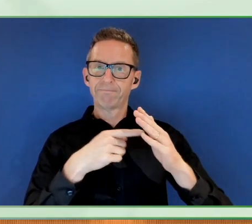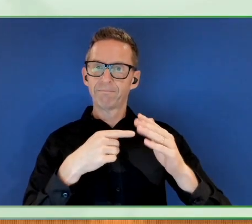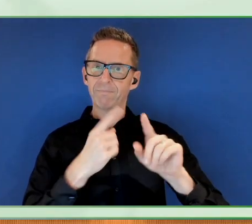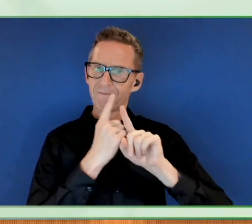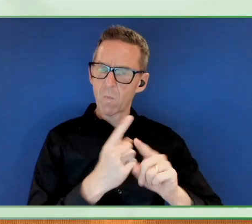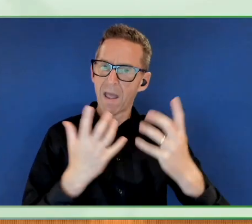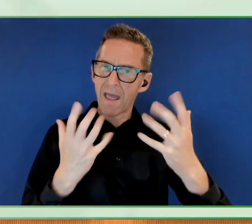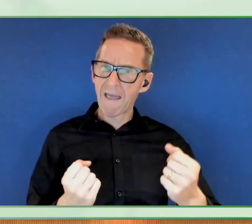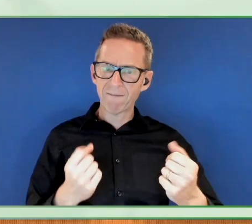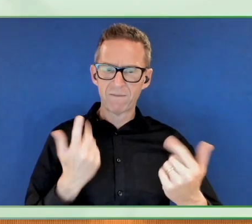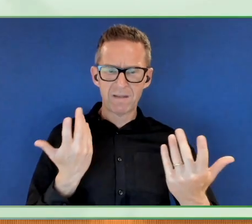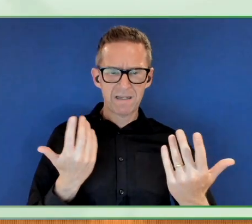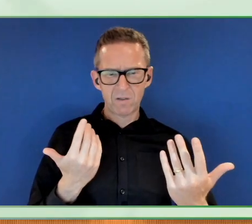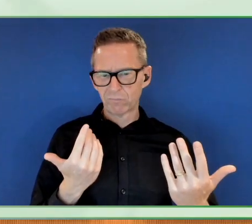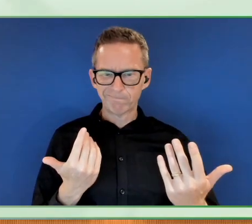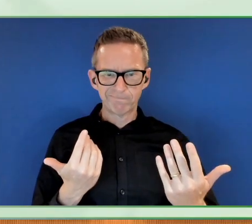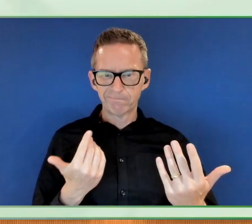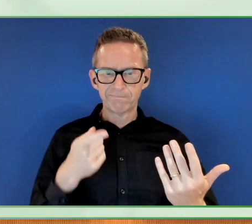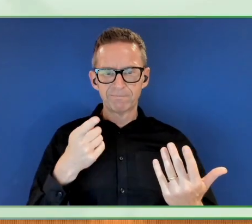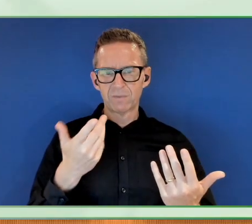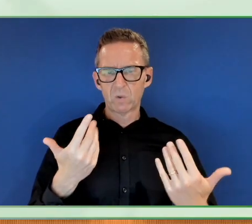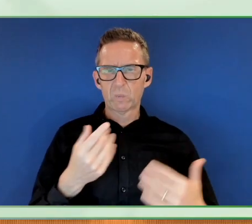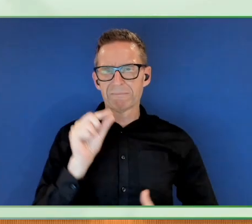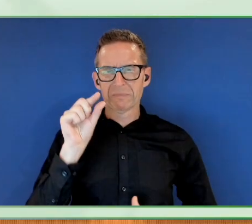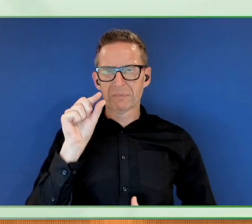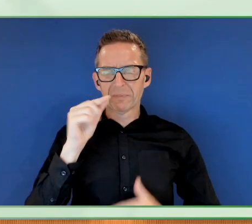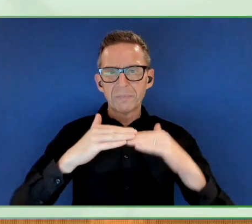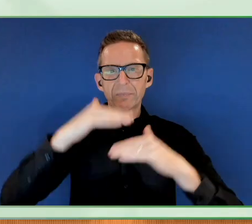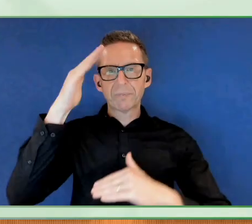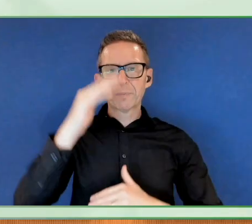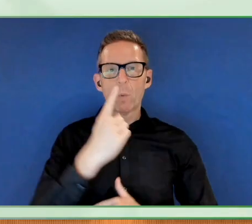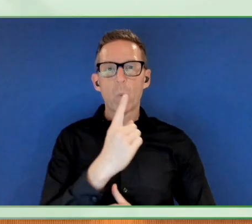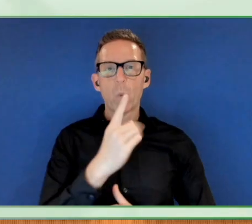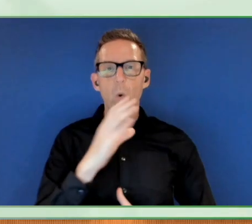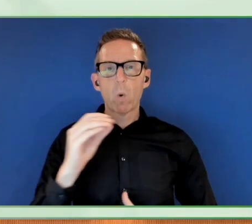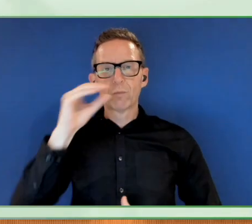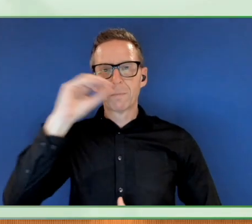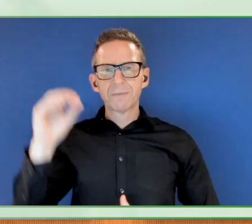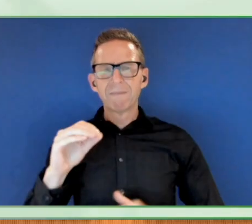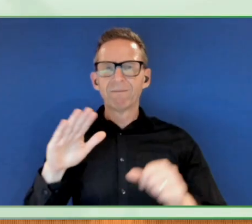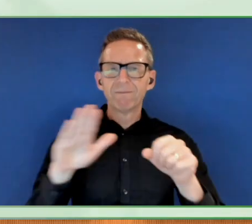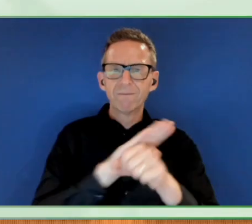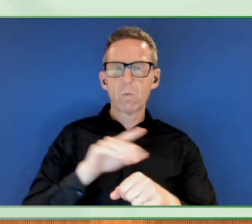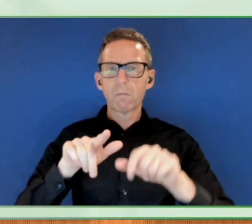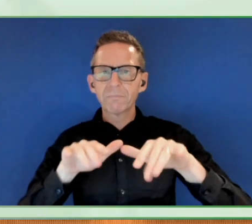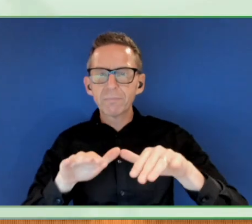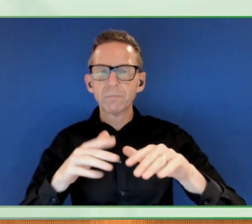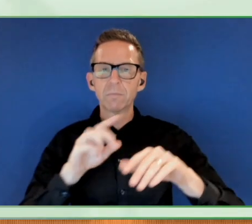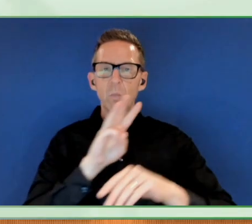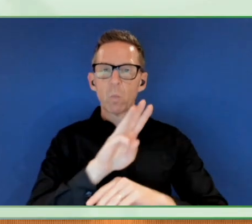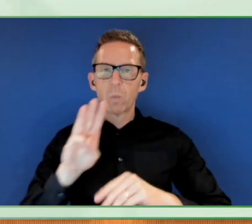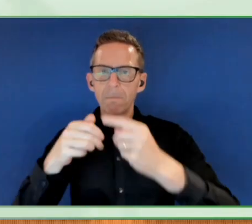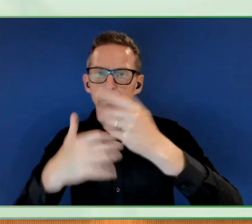100%, especially with complex websites and web solutions. And I think the most important point